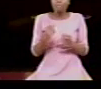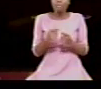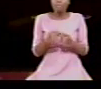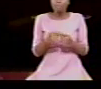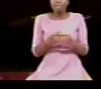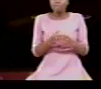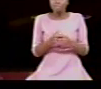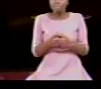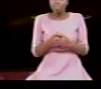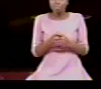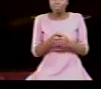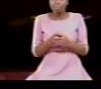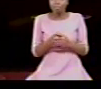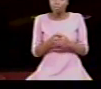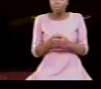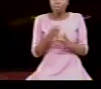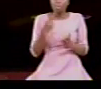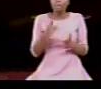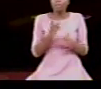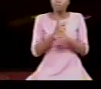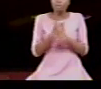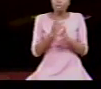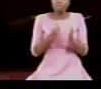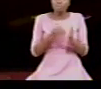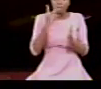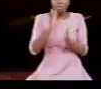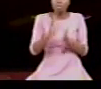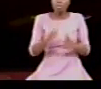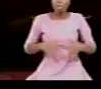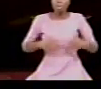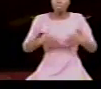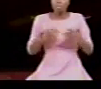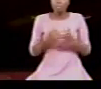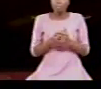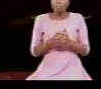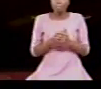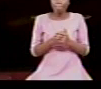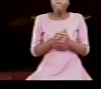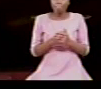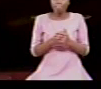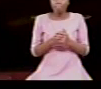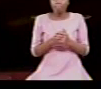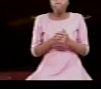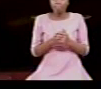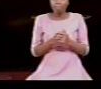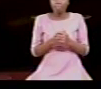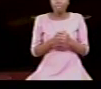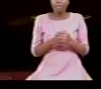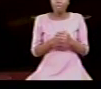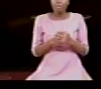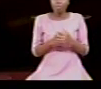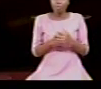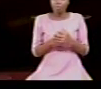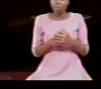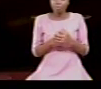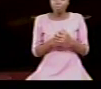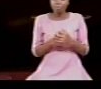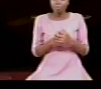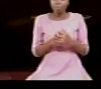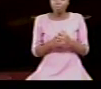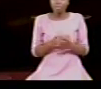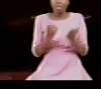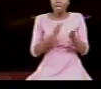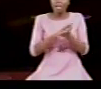pulpit, he preserves you. See your life, humility. See your life, transparency. See your life, clean